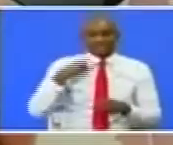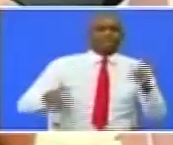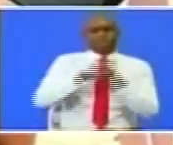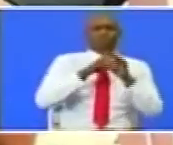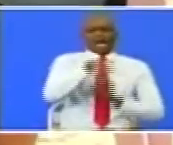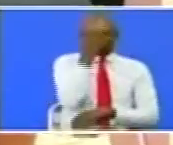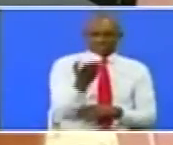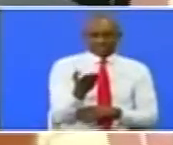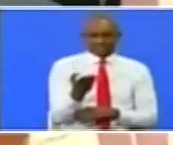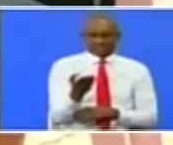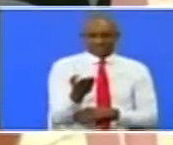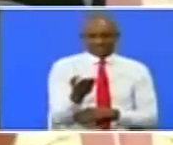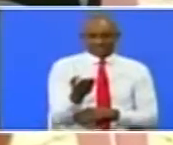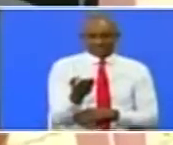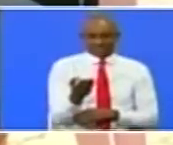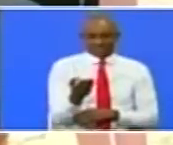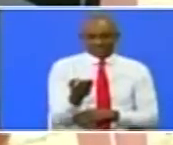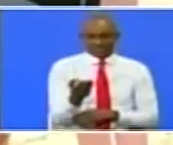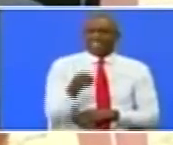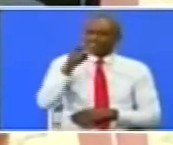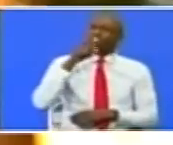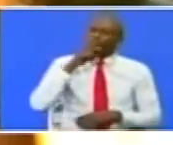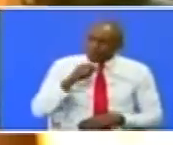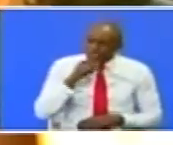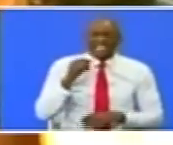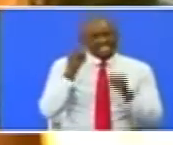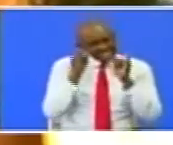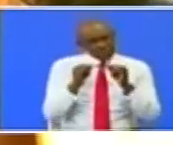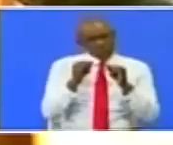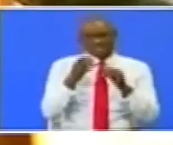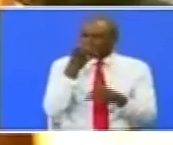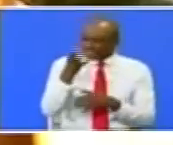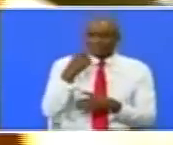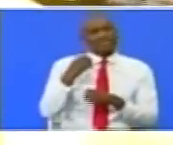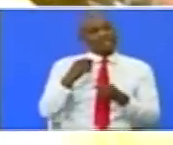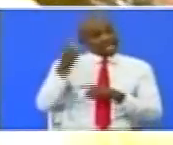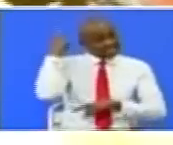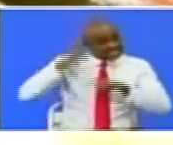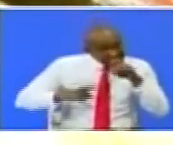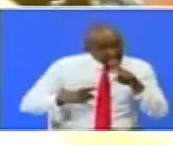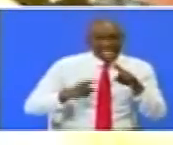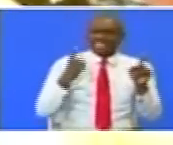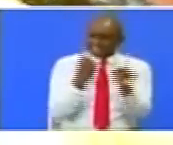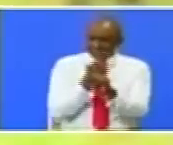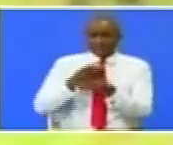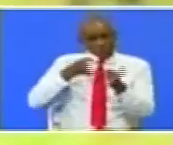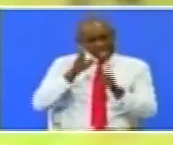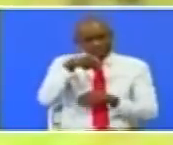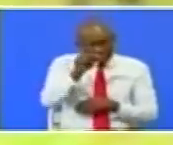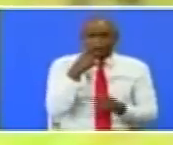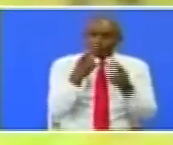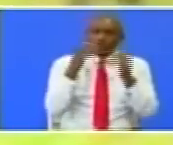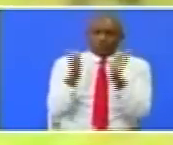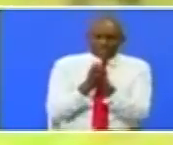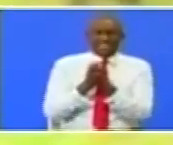Sir, Pia. Elijah is not new to being the limelight. Last year, on several occasions, he spoke